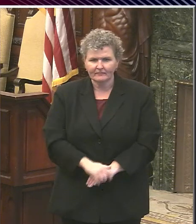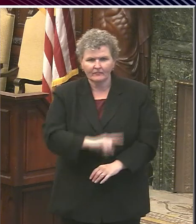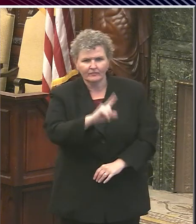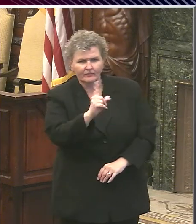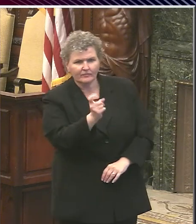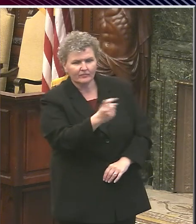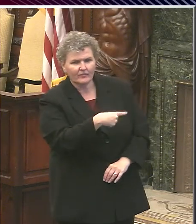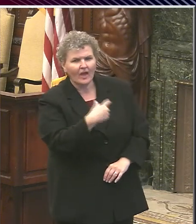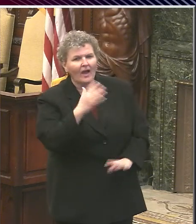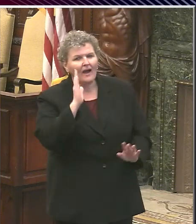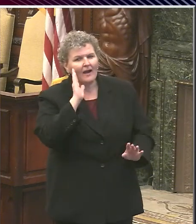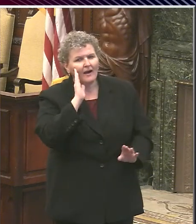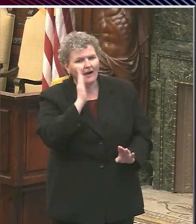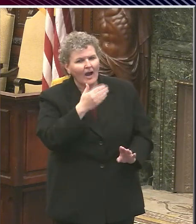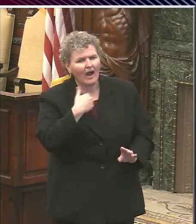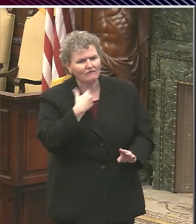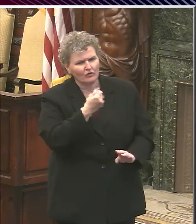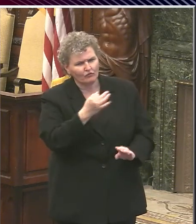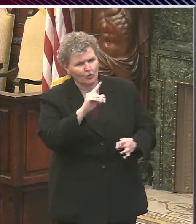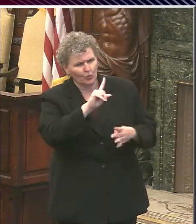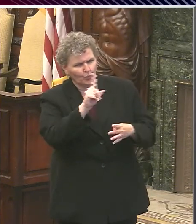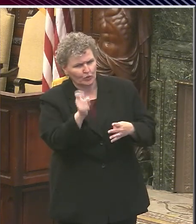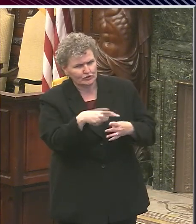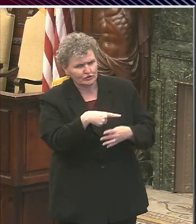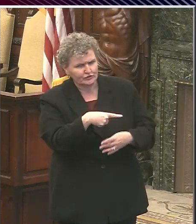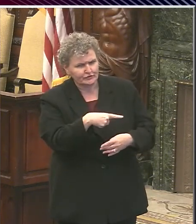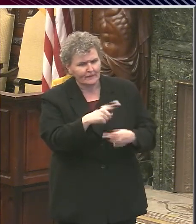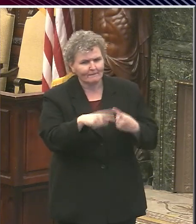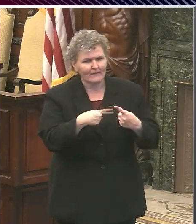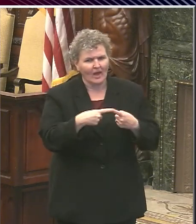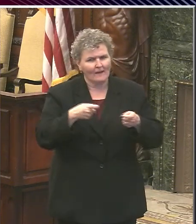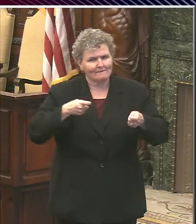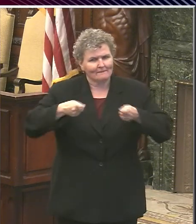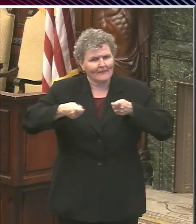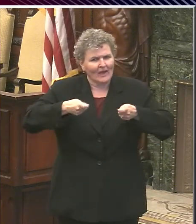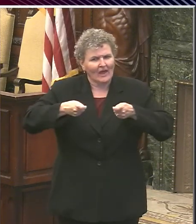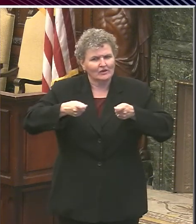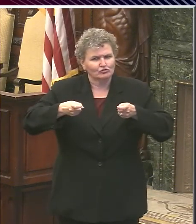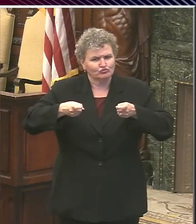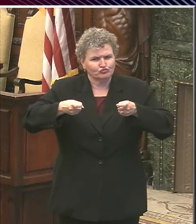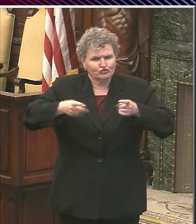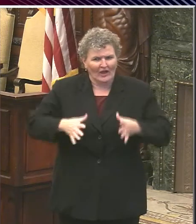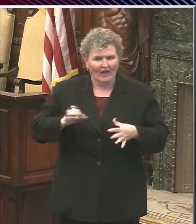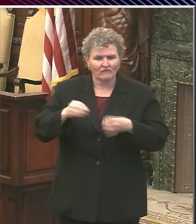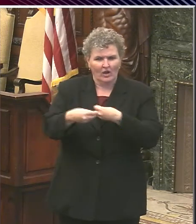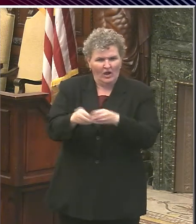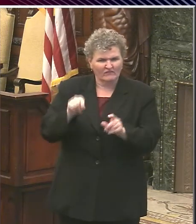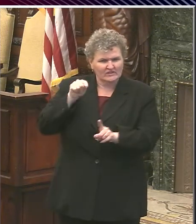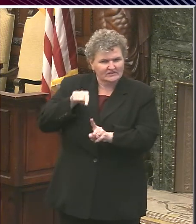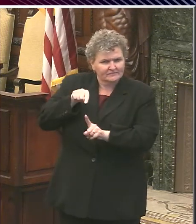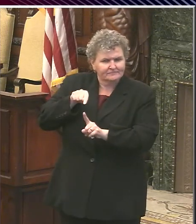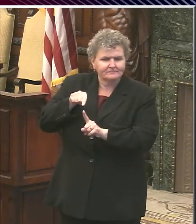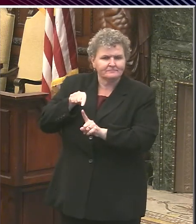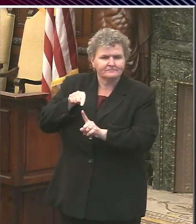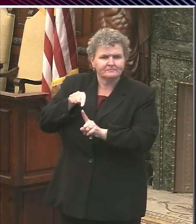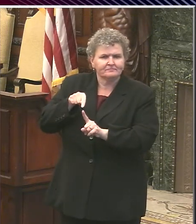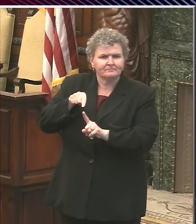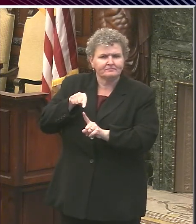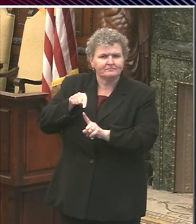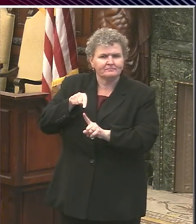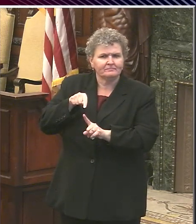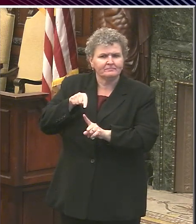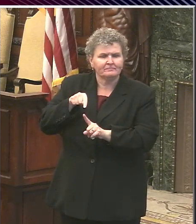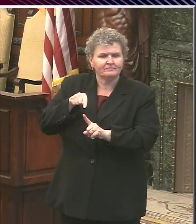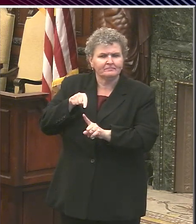I just had a couple questions about the managing director's office. I understand that as of the end of the week is